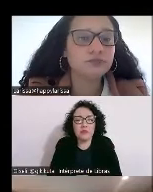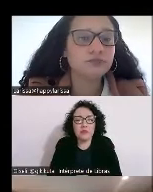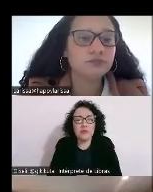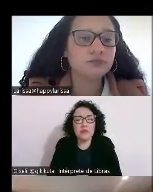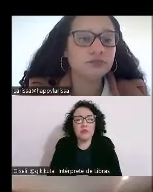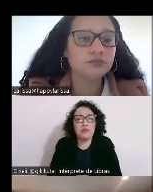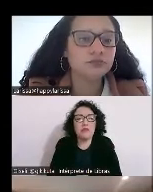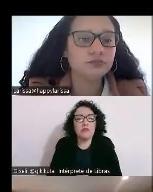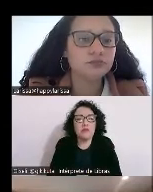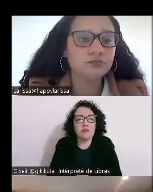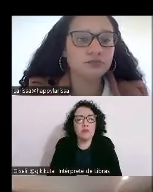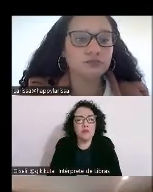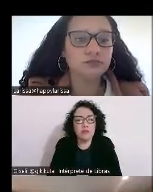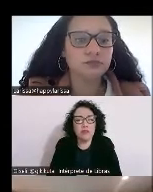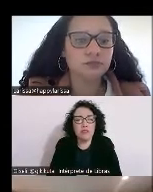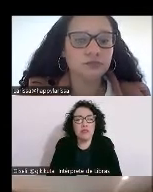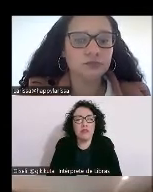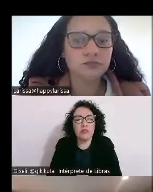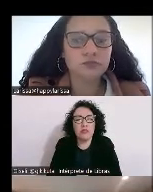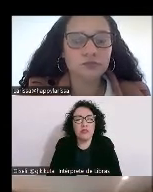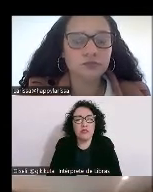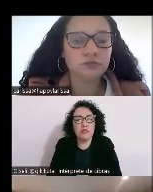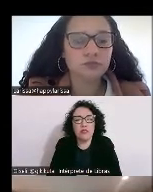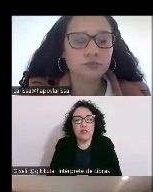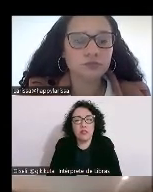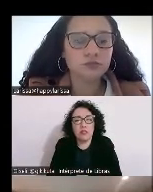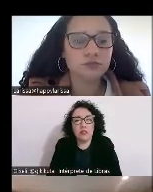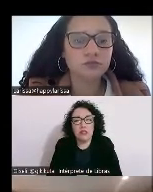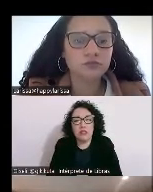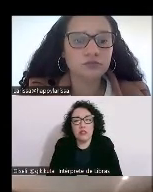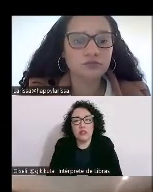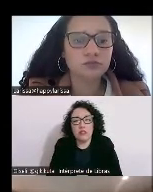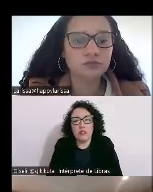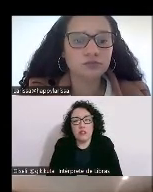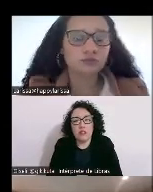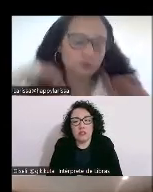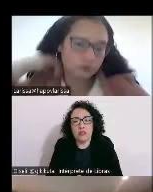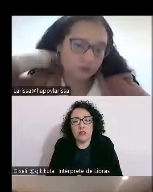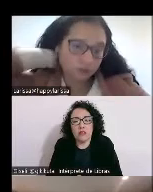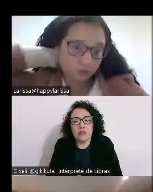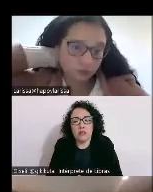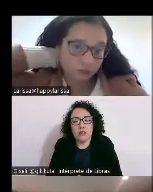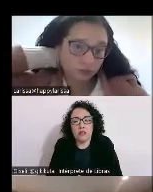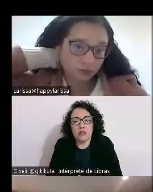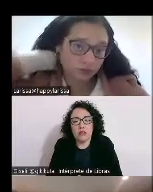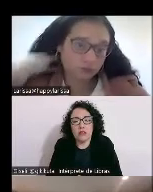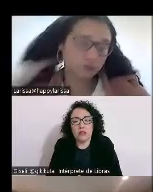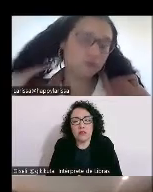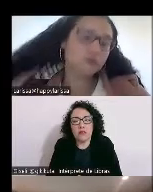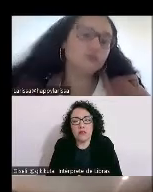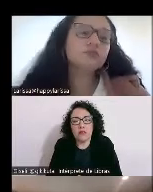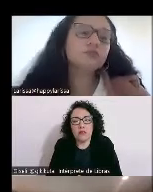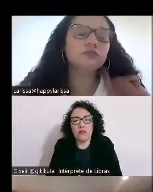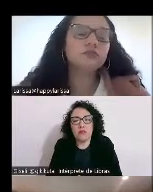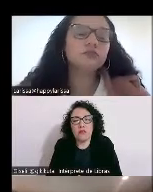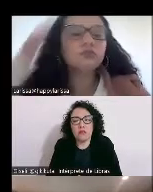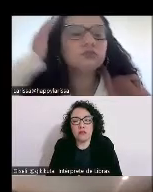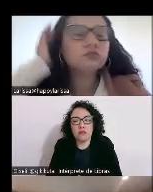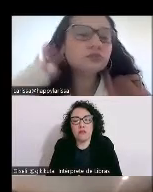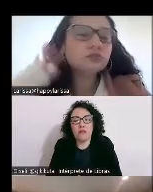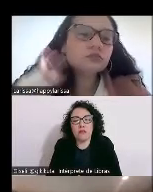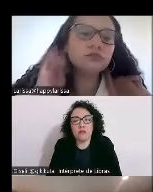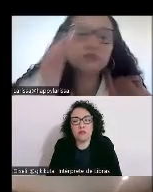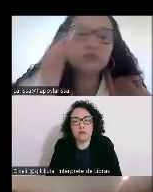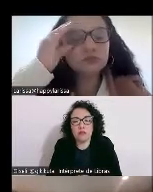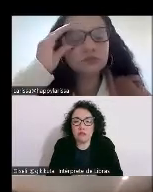call enrichment clusters. And basically, these are usually scheduled for 6 to 8 week blocks of